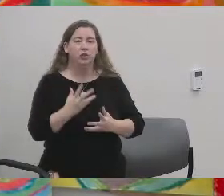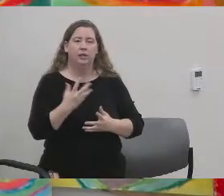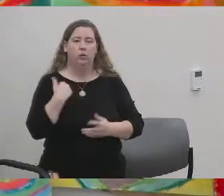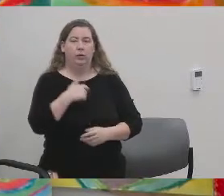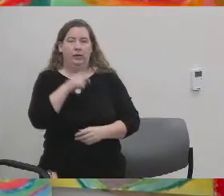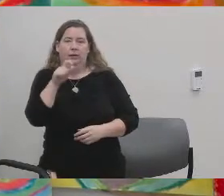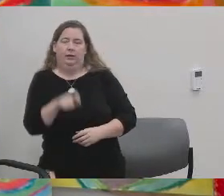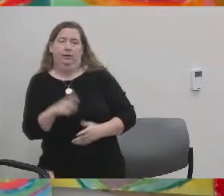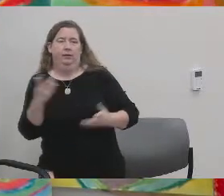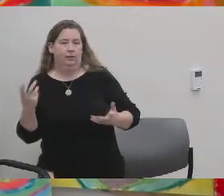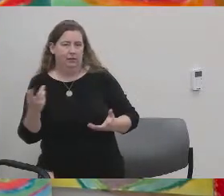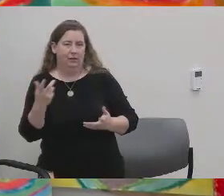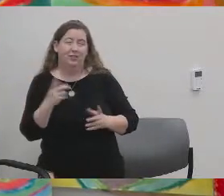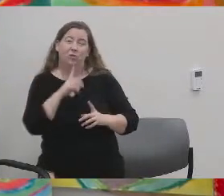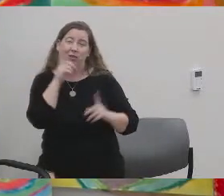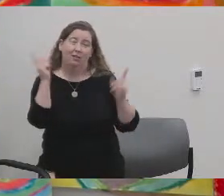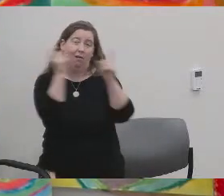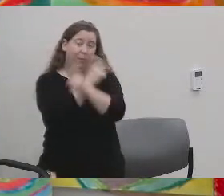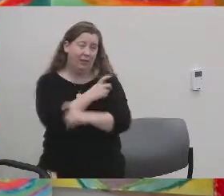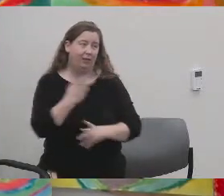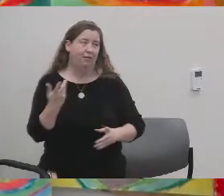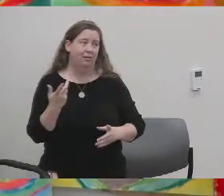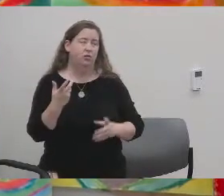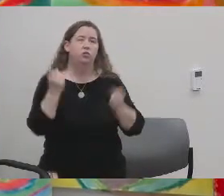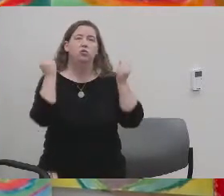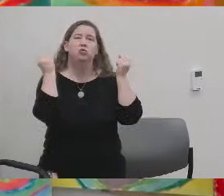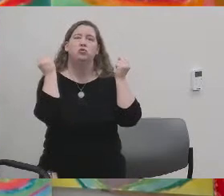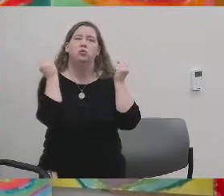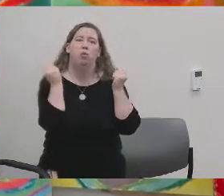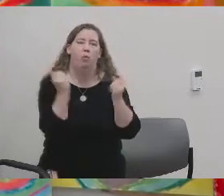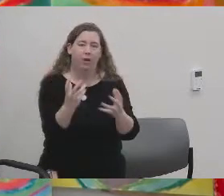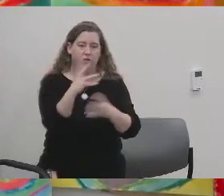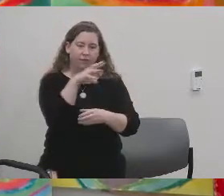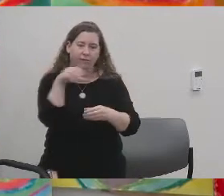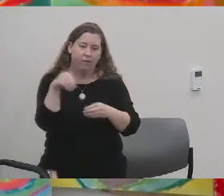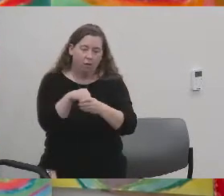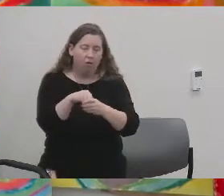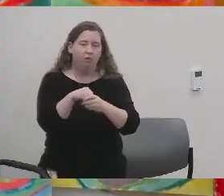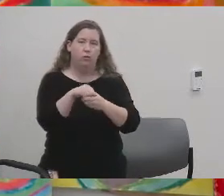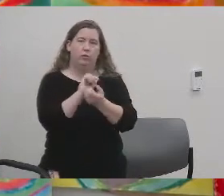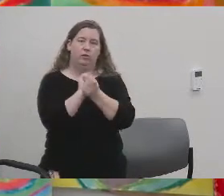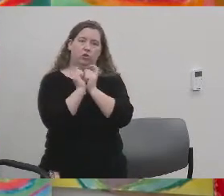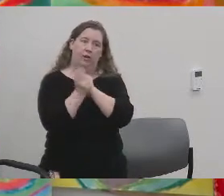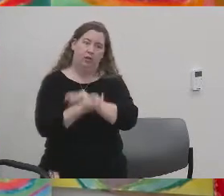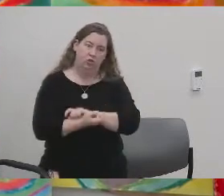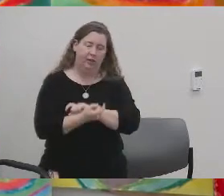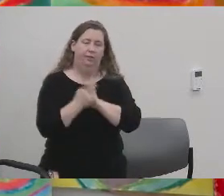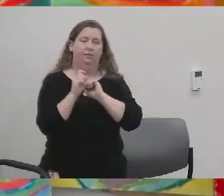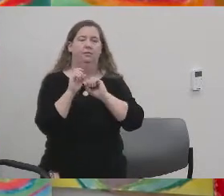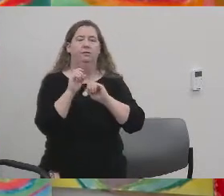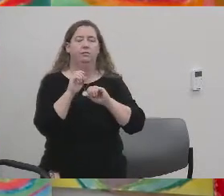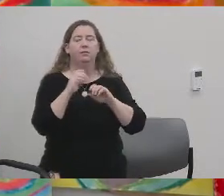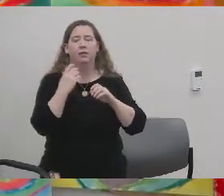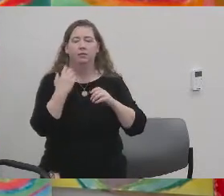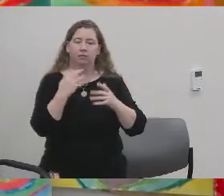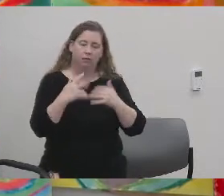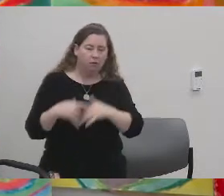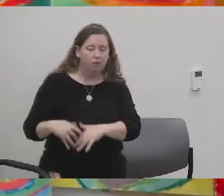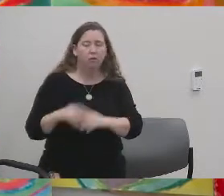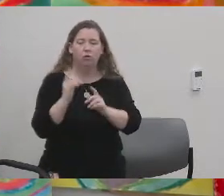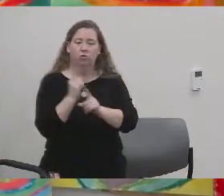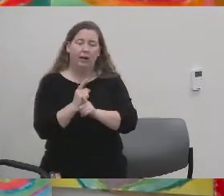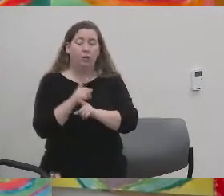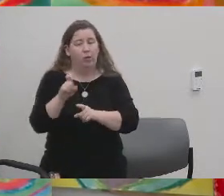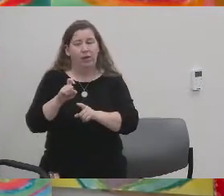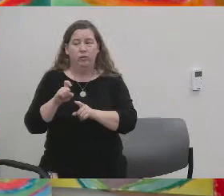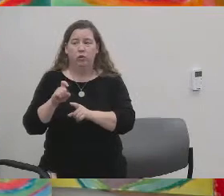unfortunately, it's complicated. There's a lot of things that have to go into this. So we have to have enough time to do this right, because we will be readjusting the Eagle Online